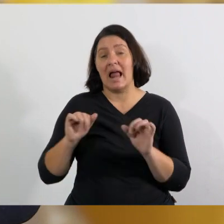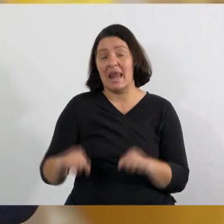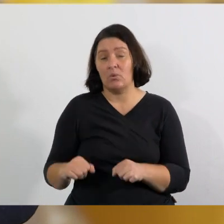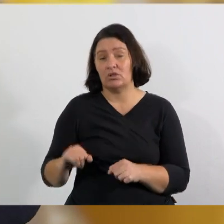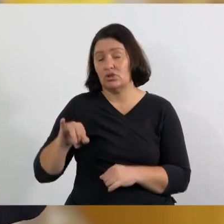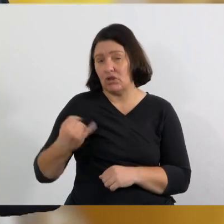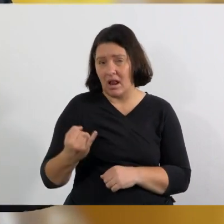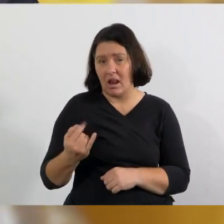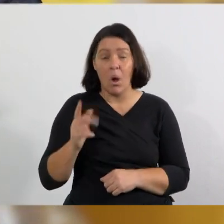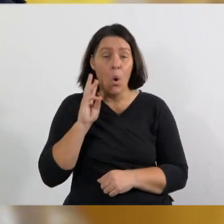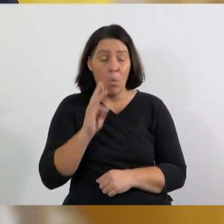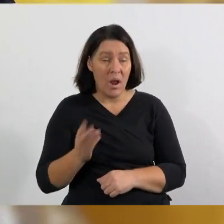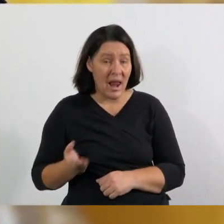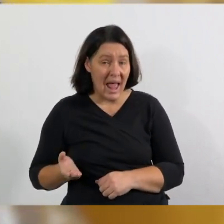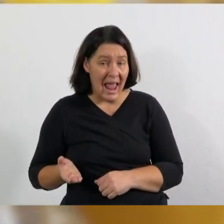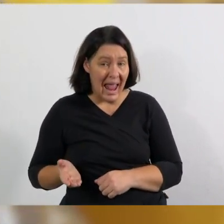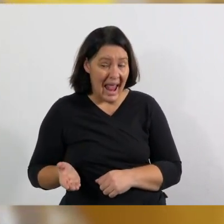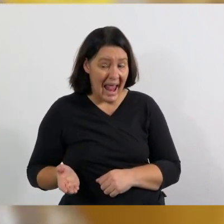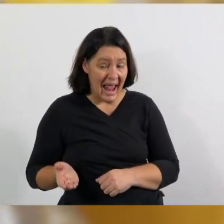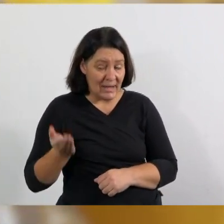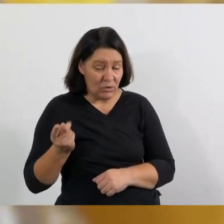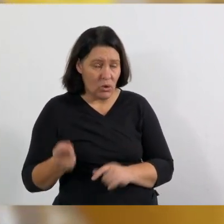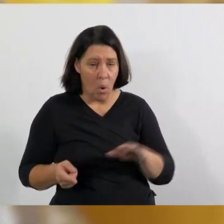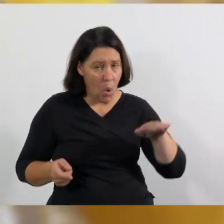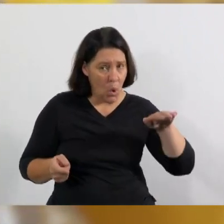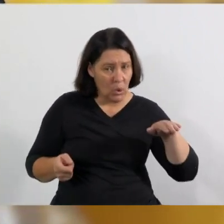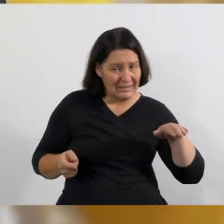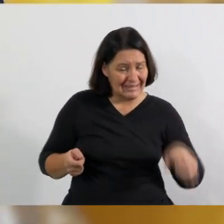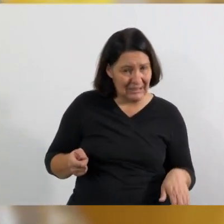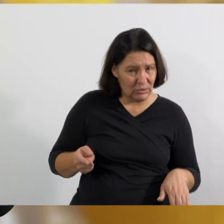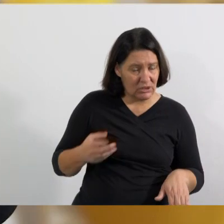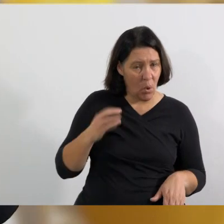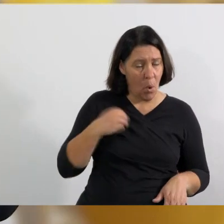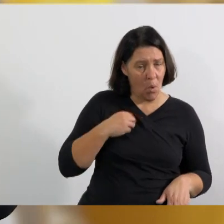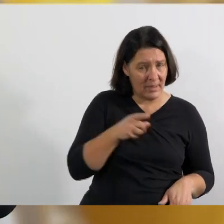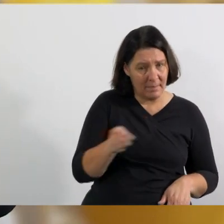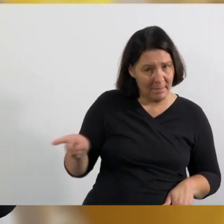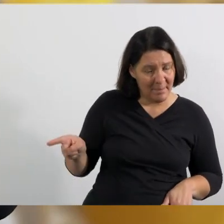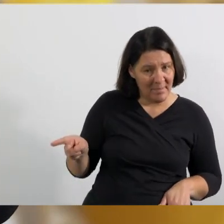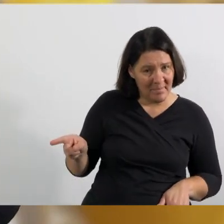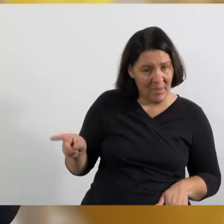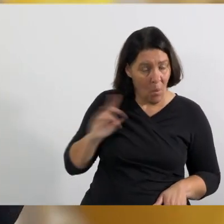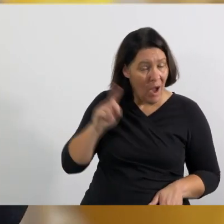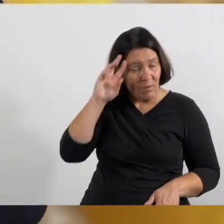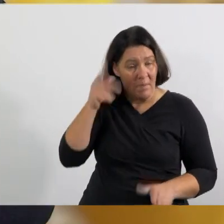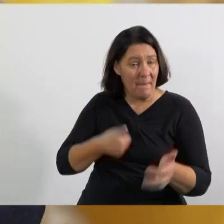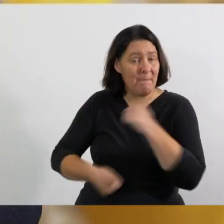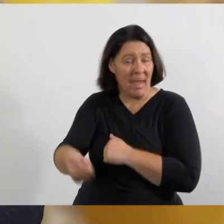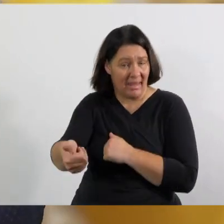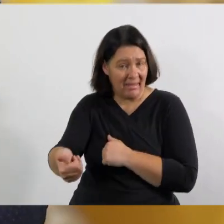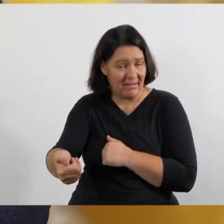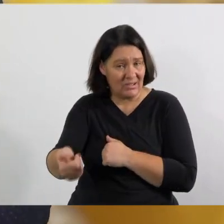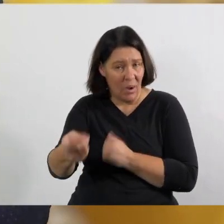allowances journal, will it increase what you owe to your creditors or it will decrease what you owe to your